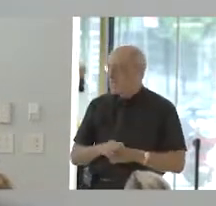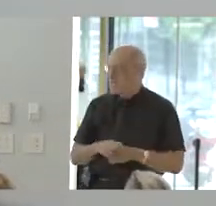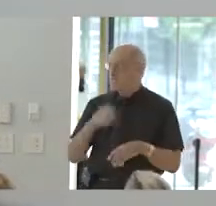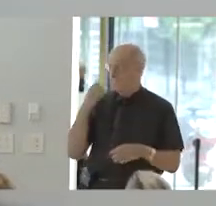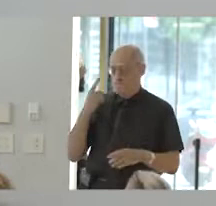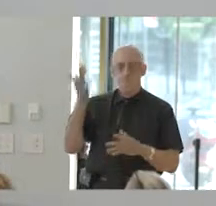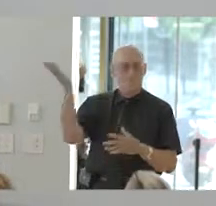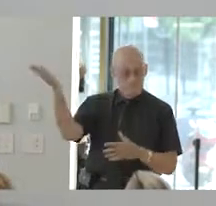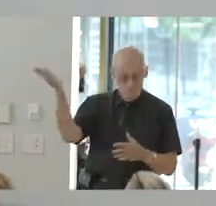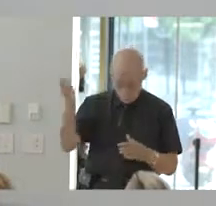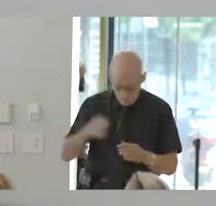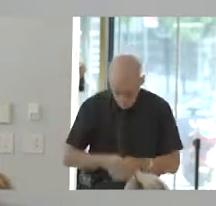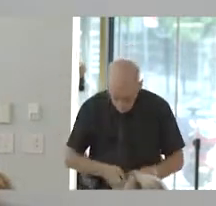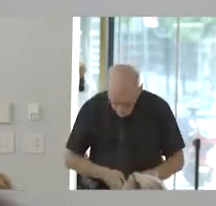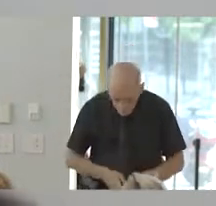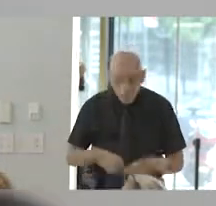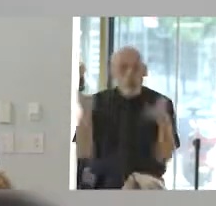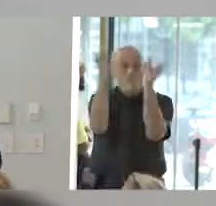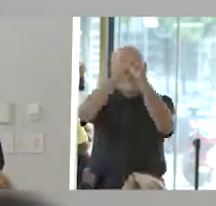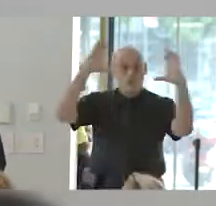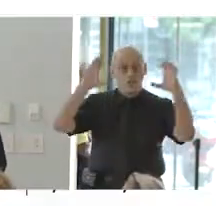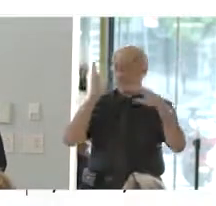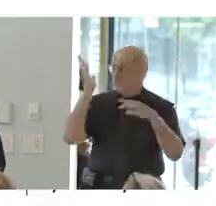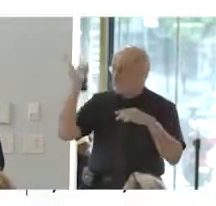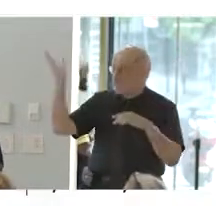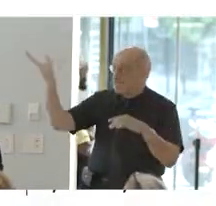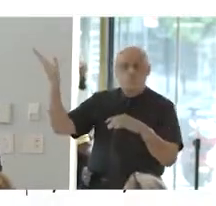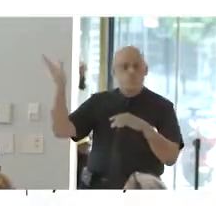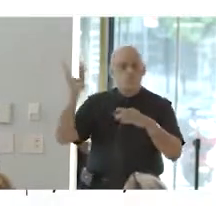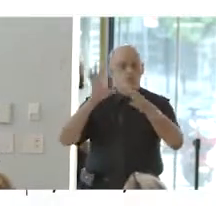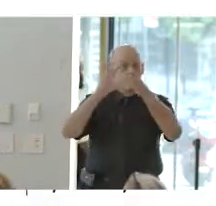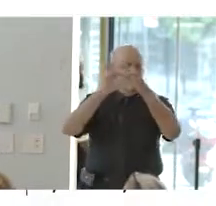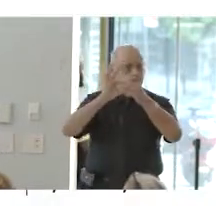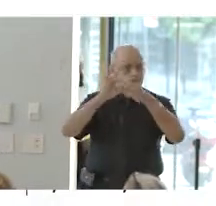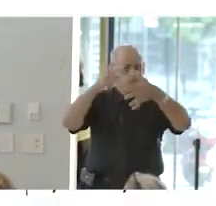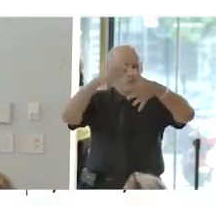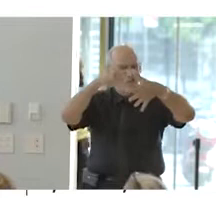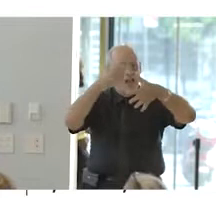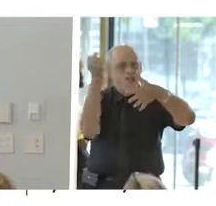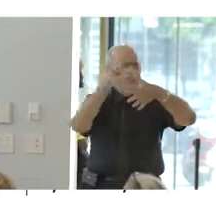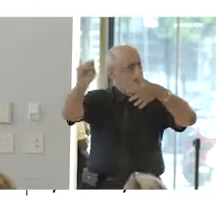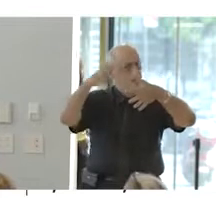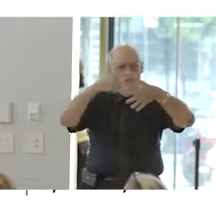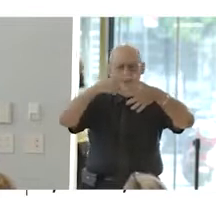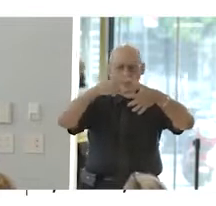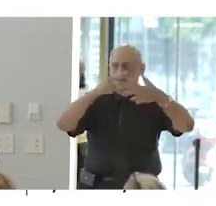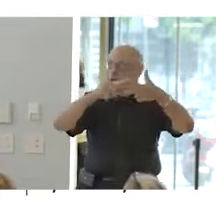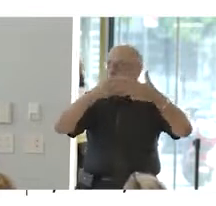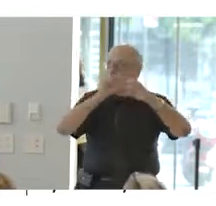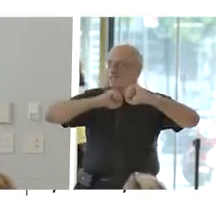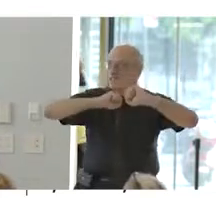the, here we go. Our project vision is centered on safety, resiliency and